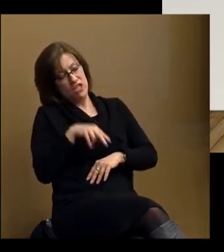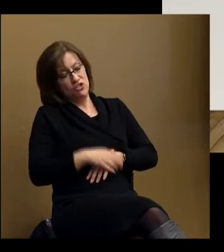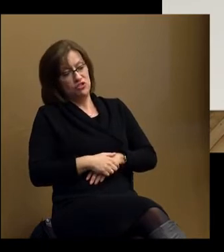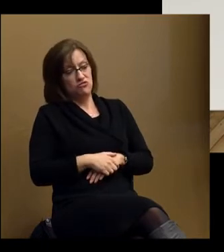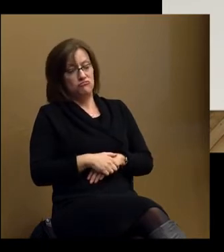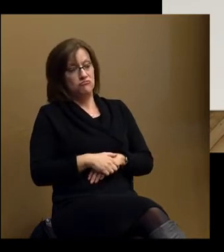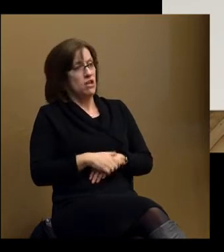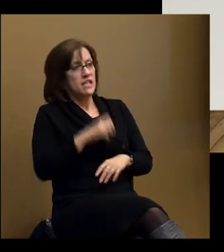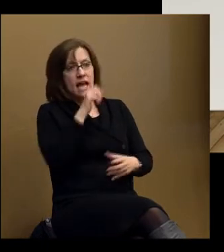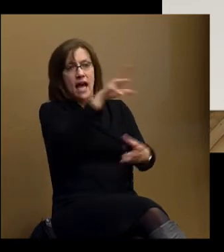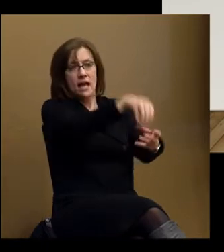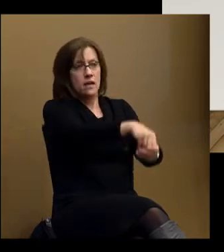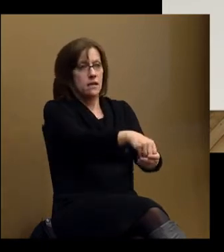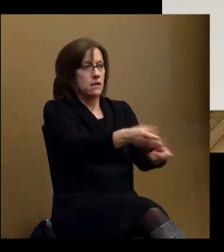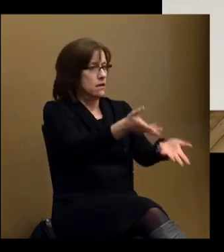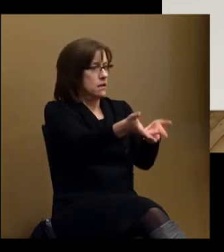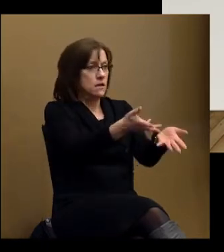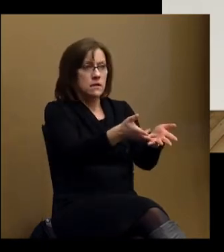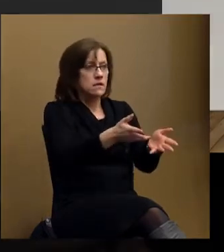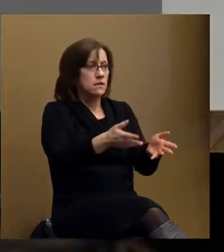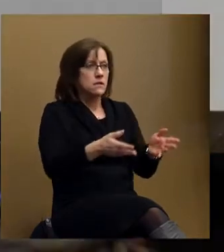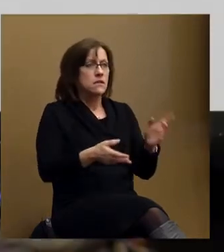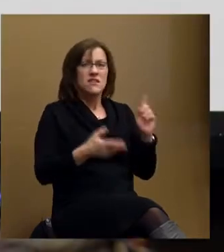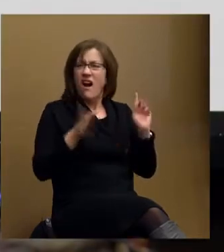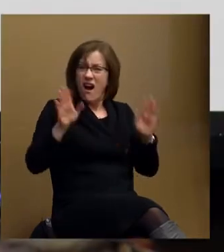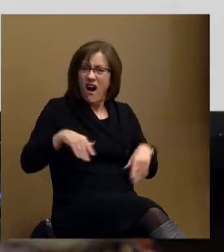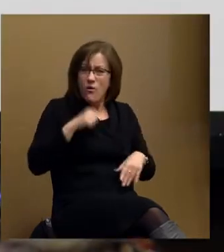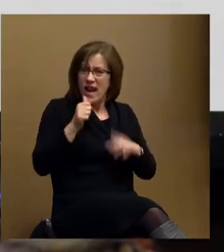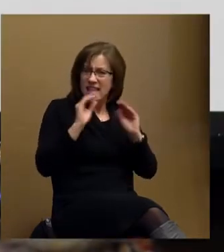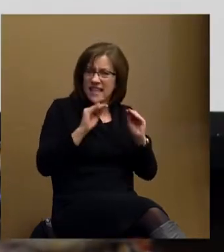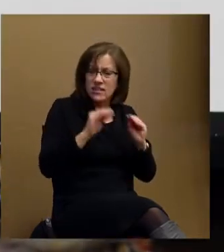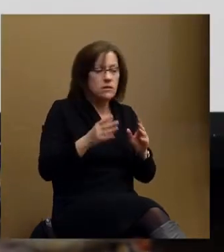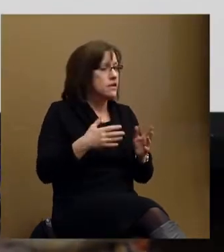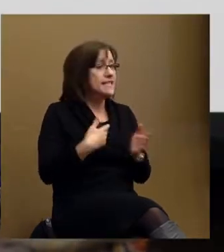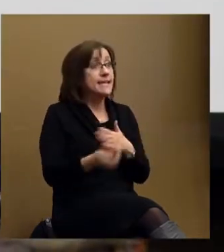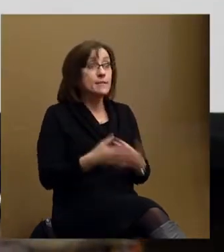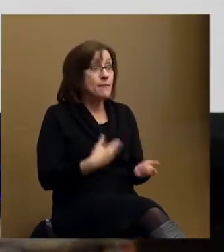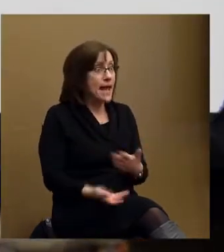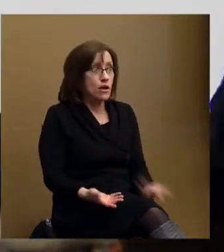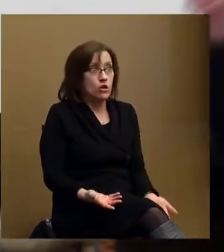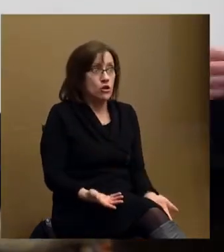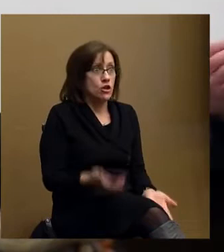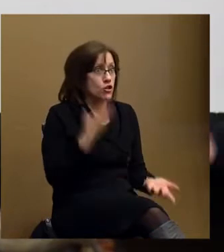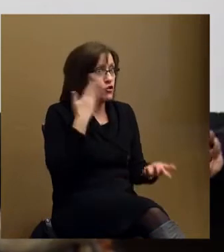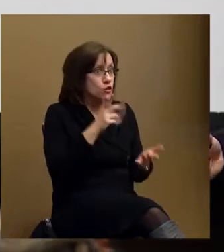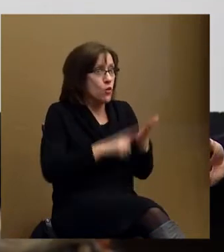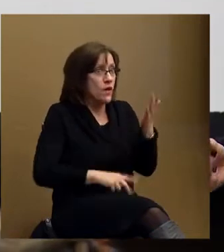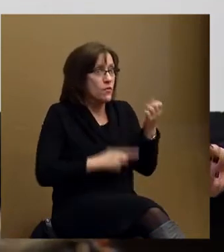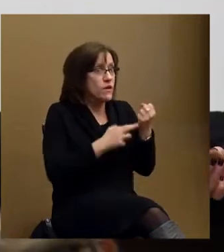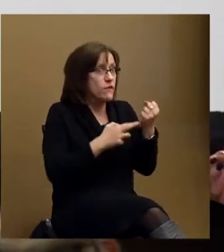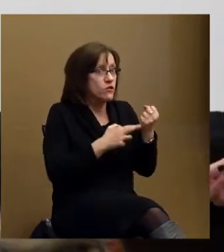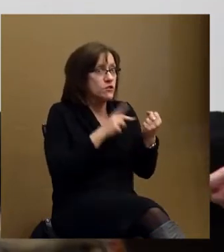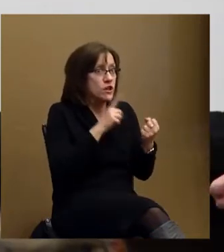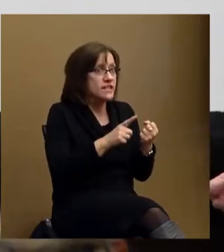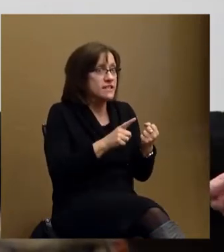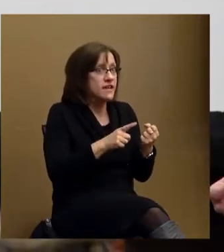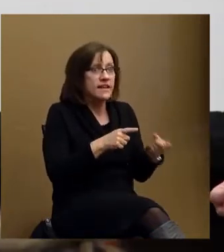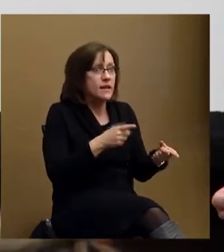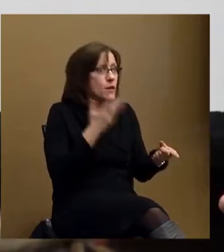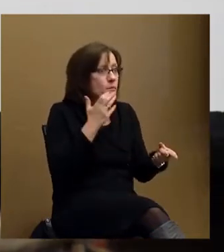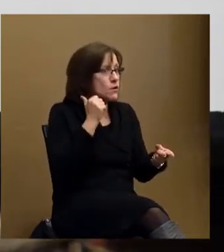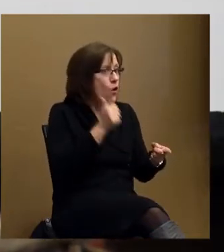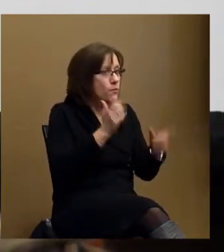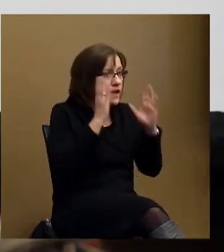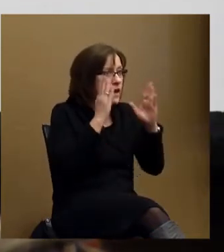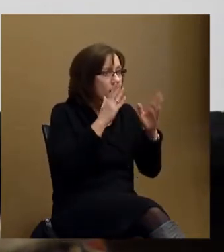not engaged in the curriculum, we're not doing that. It doesn't matter. If you don't know what the reinforcer is, you're probably not going to get them to do very much work to begin with.